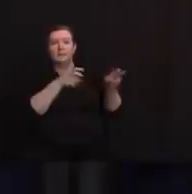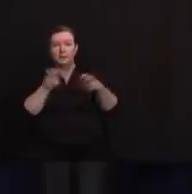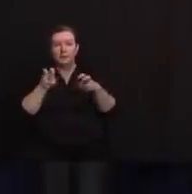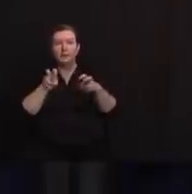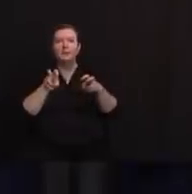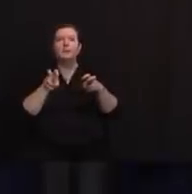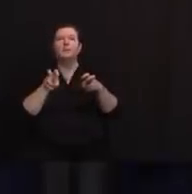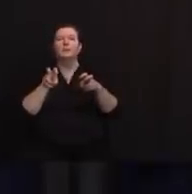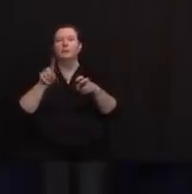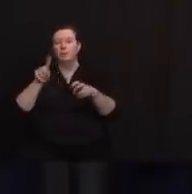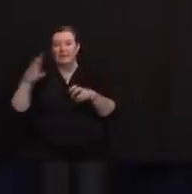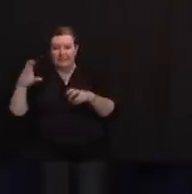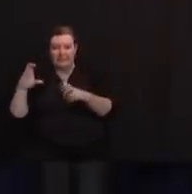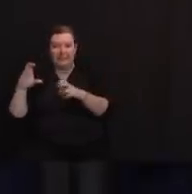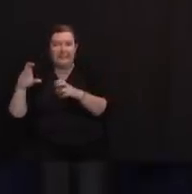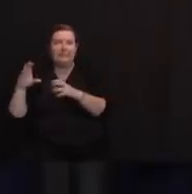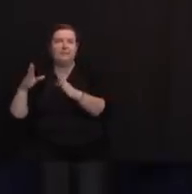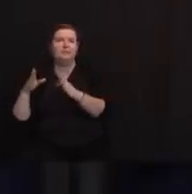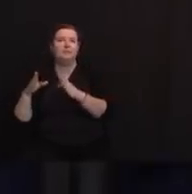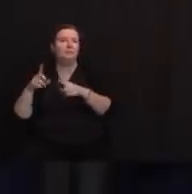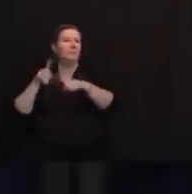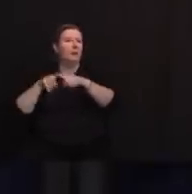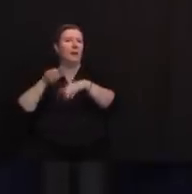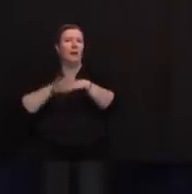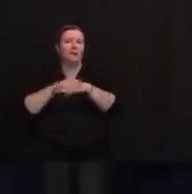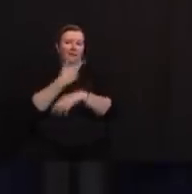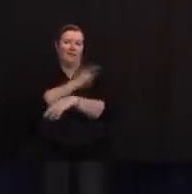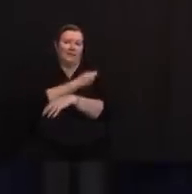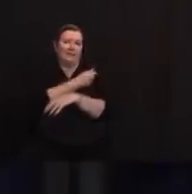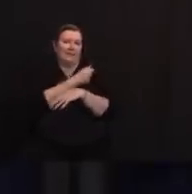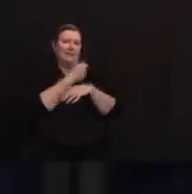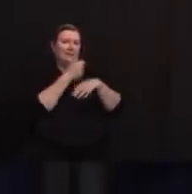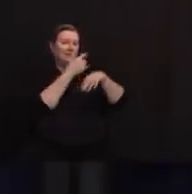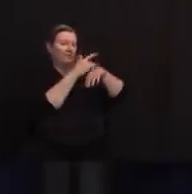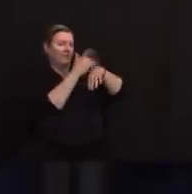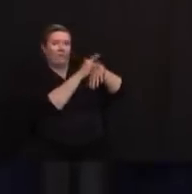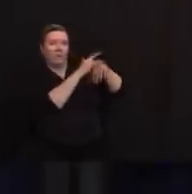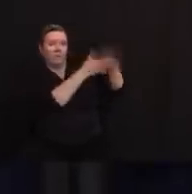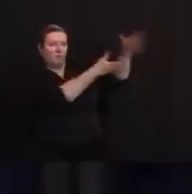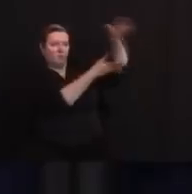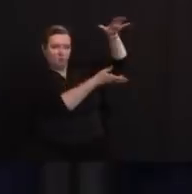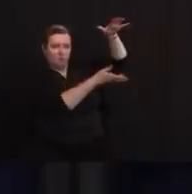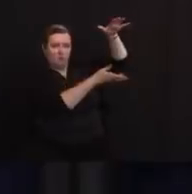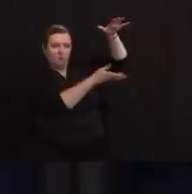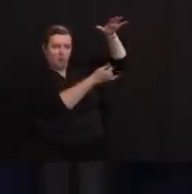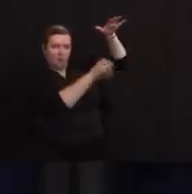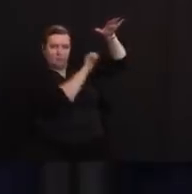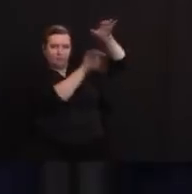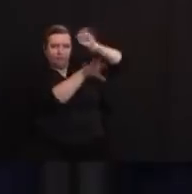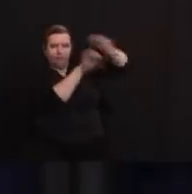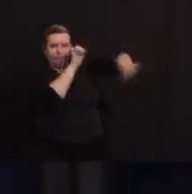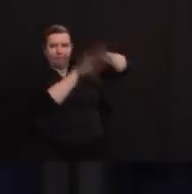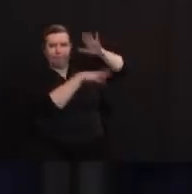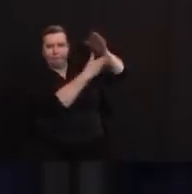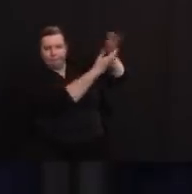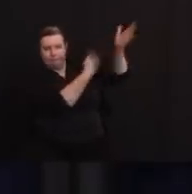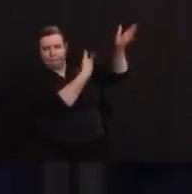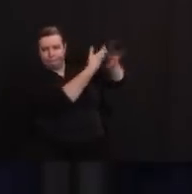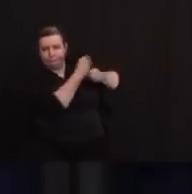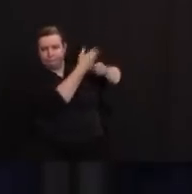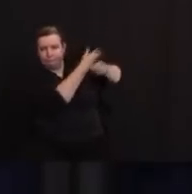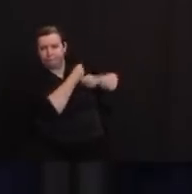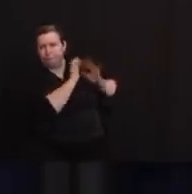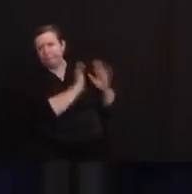1C, as vaccine supply increases and exceeds demand within specific populations or